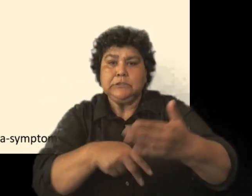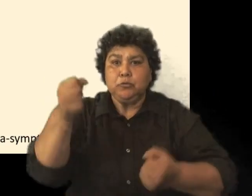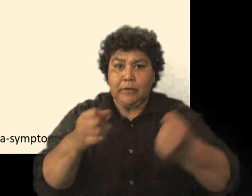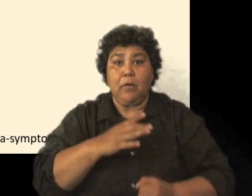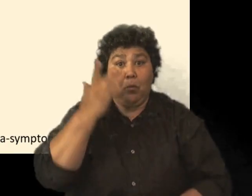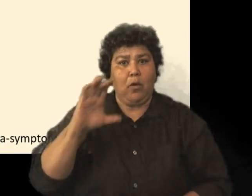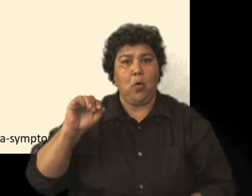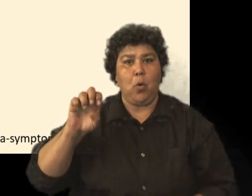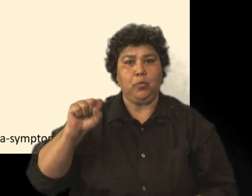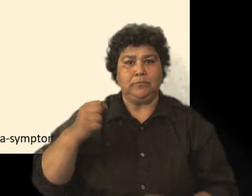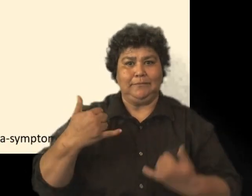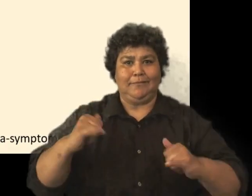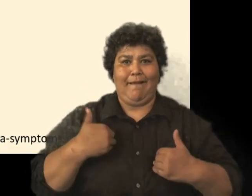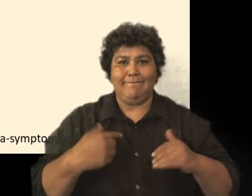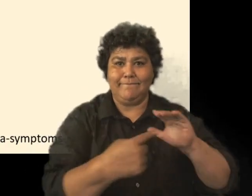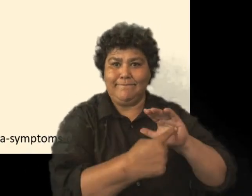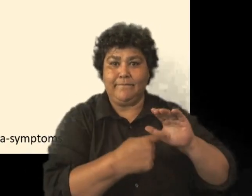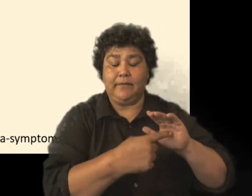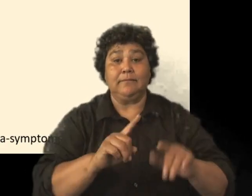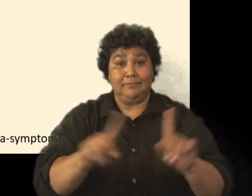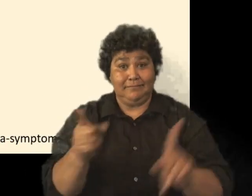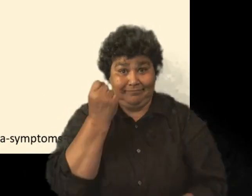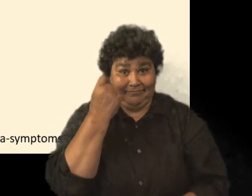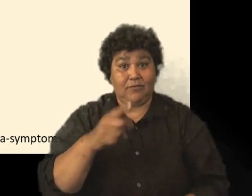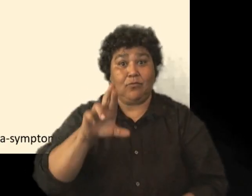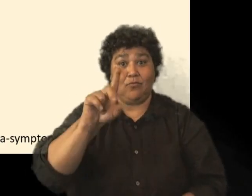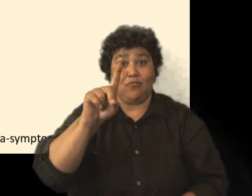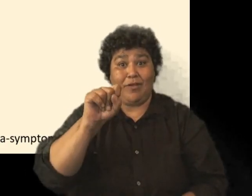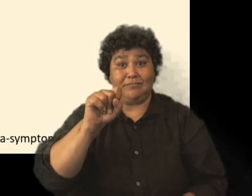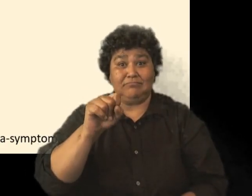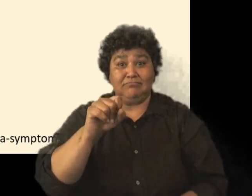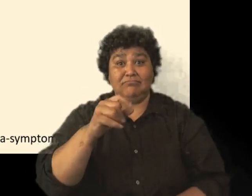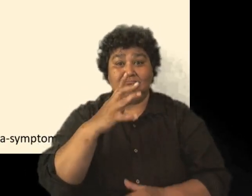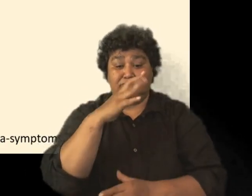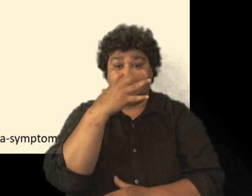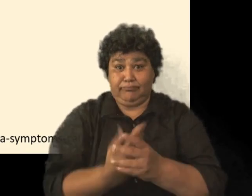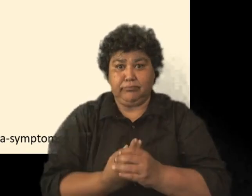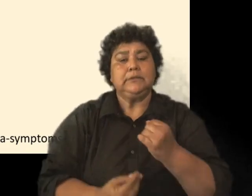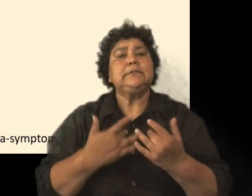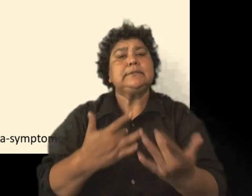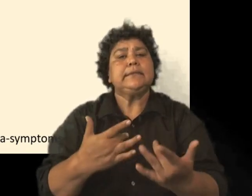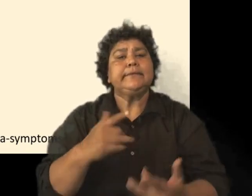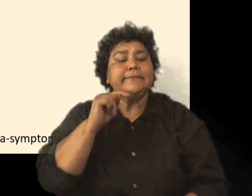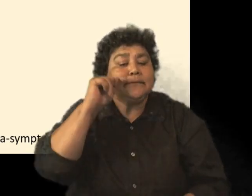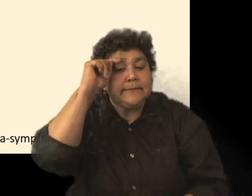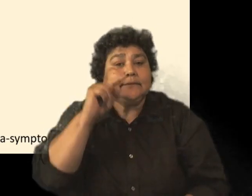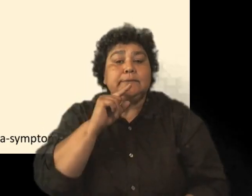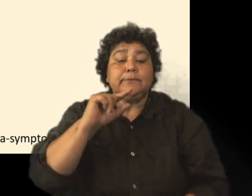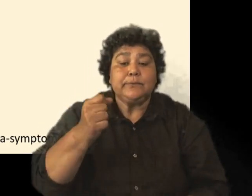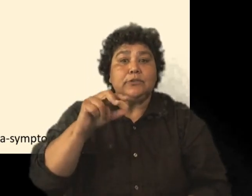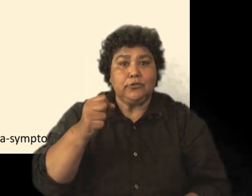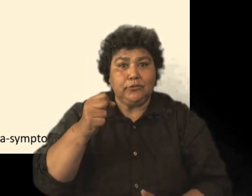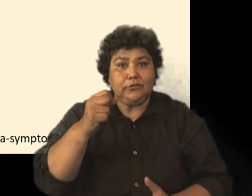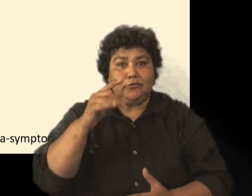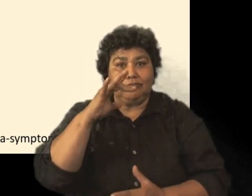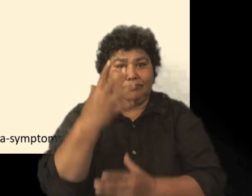mutation, which often occurs in the teens, 20s, or 30s, depending upon the mutation, cones begin to